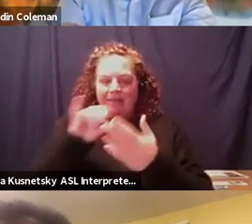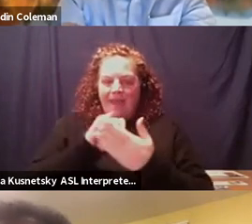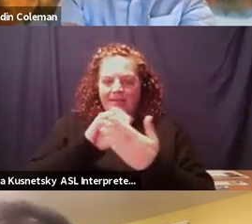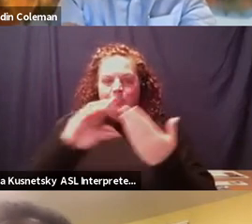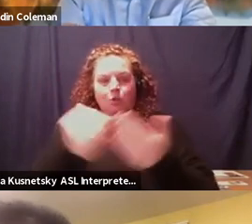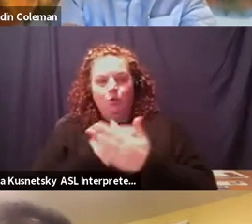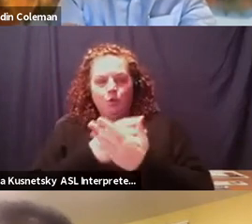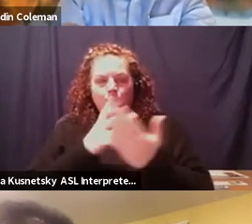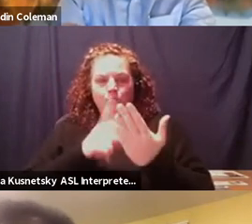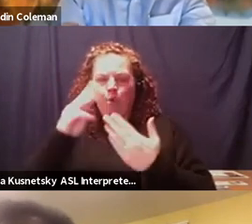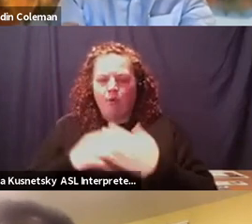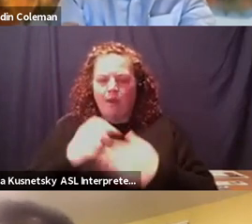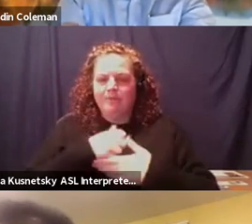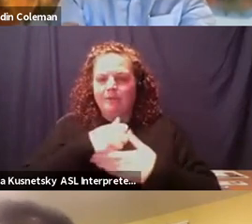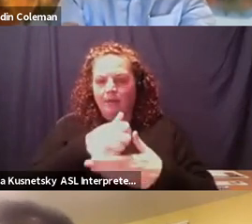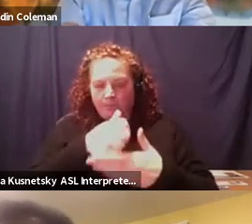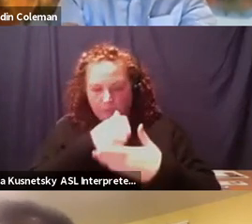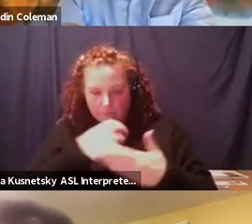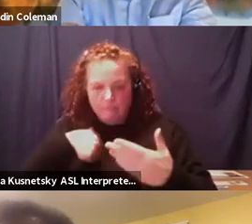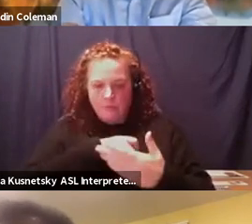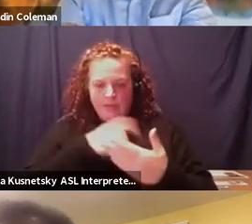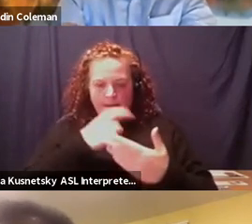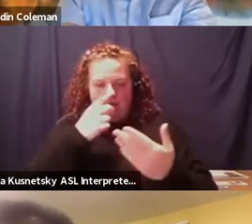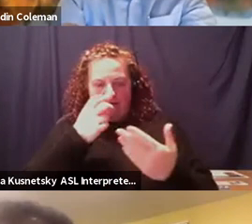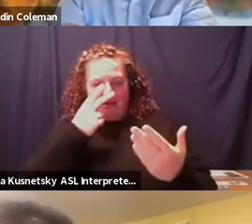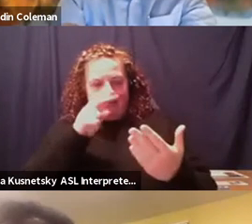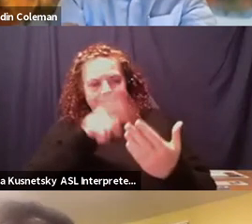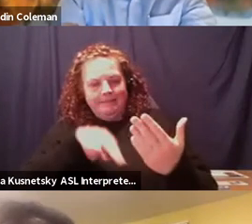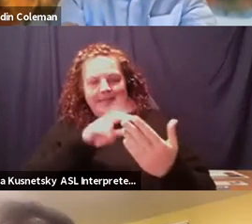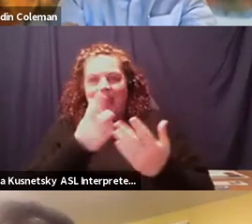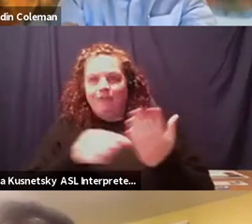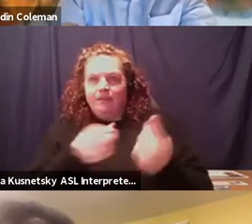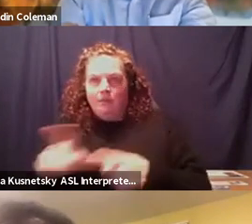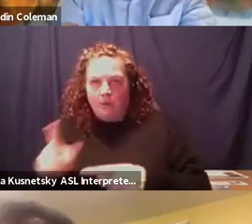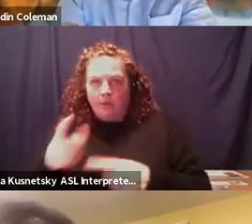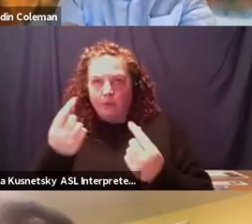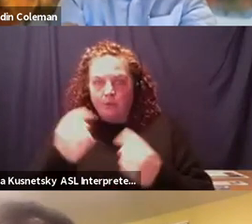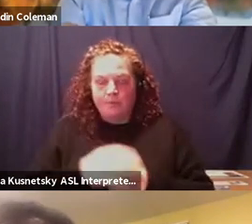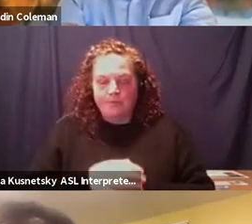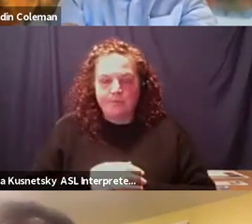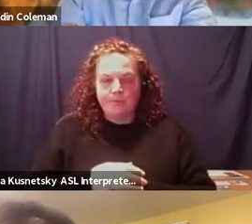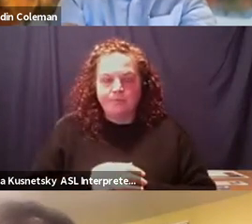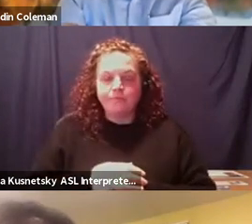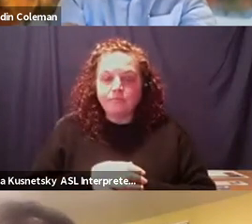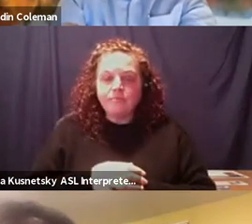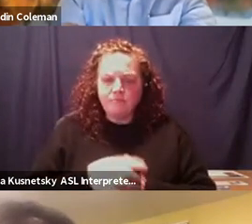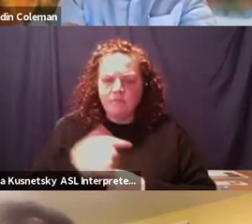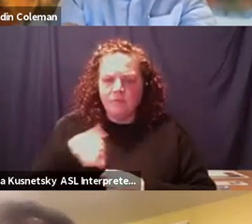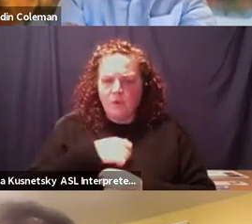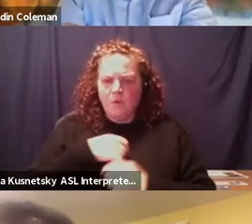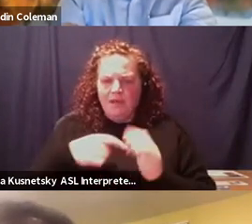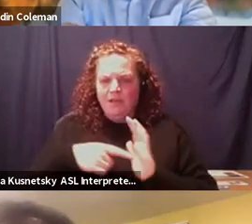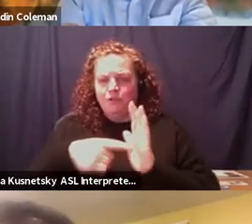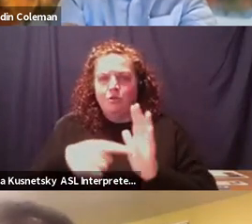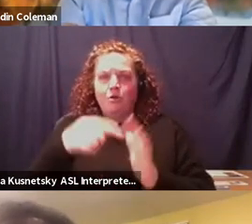very helpful, so we can see all of the efforts that we're taking. As you know, because we've shared the dashboard before, all of